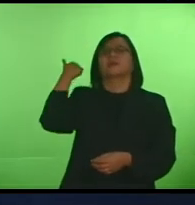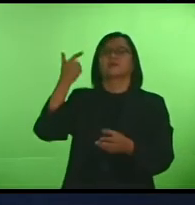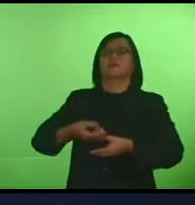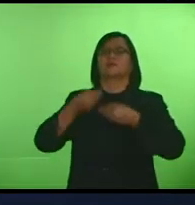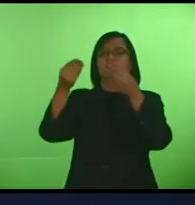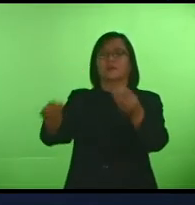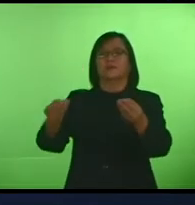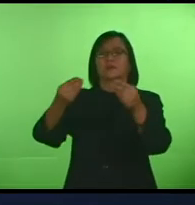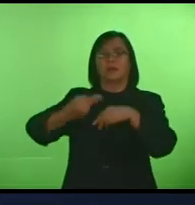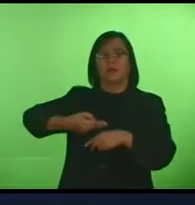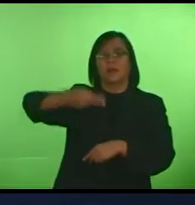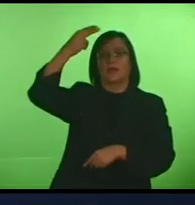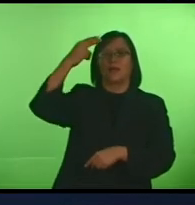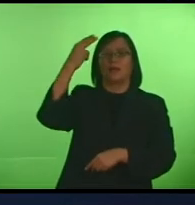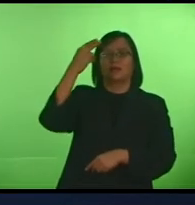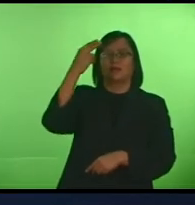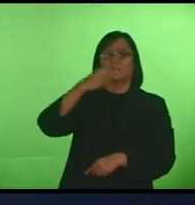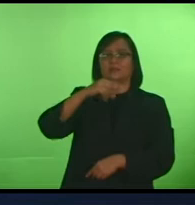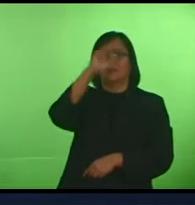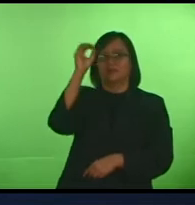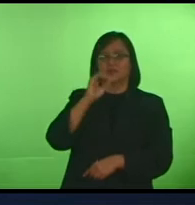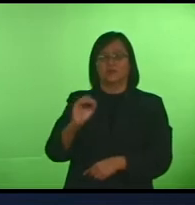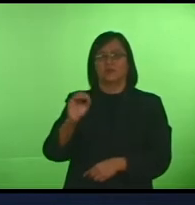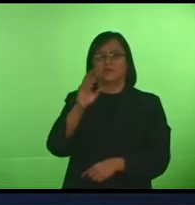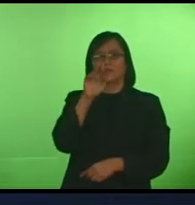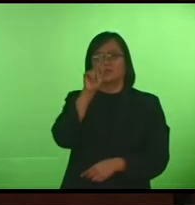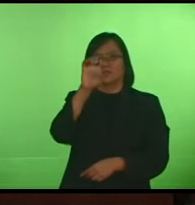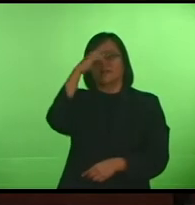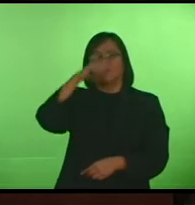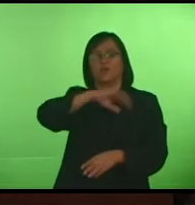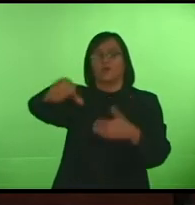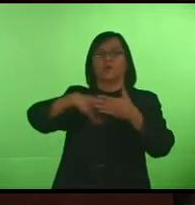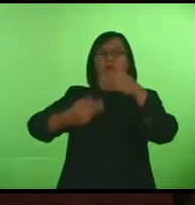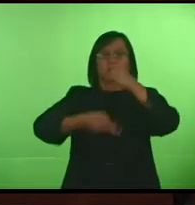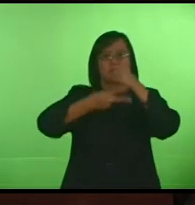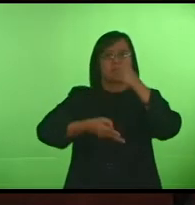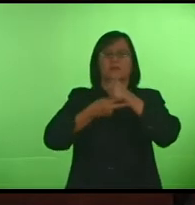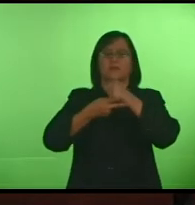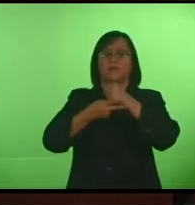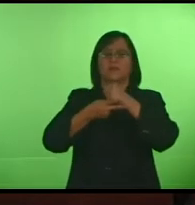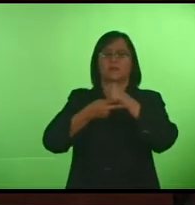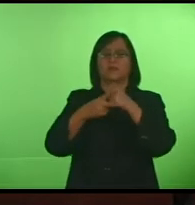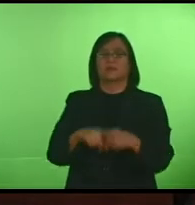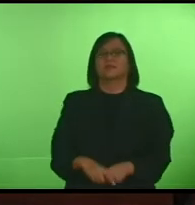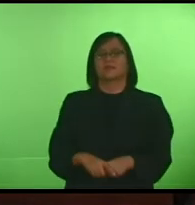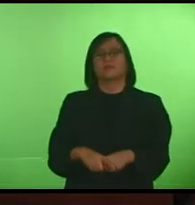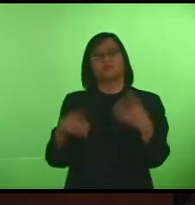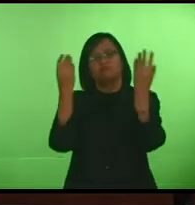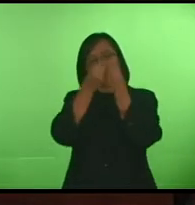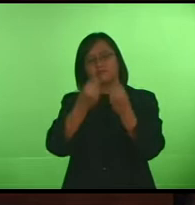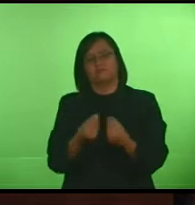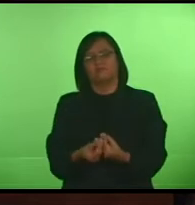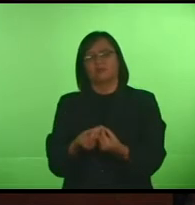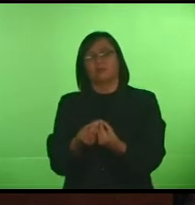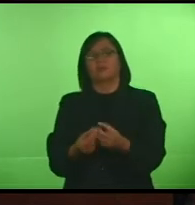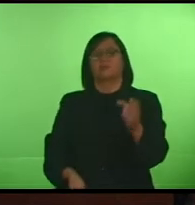out high interest rate on all your savings regardless of the amount you deposited. And the third